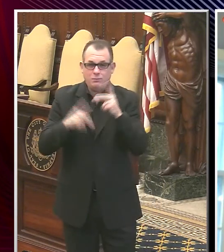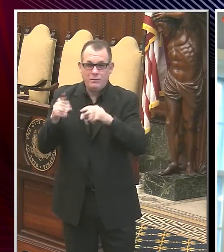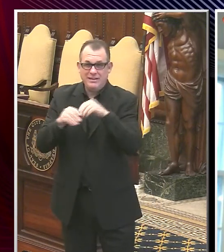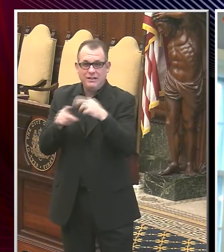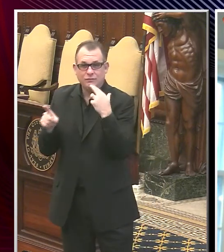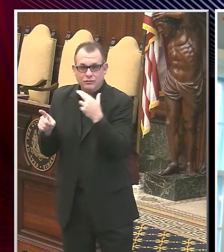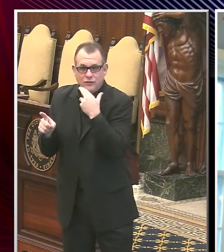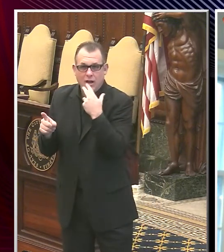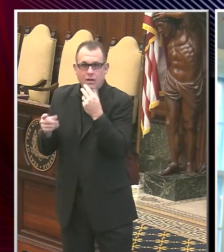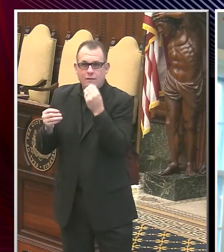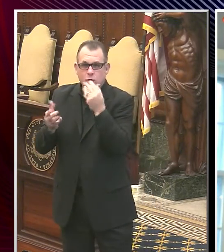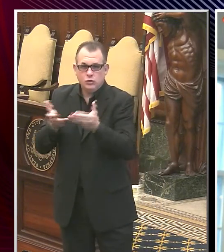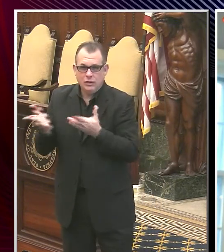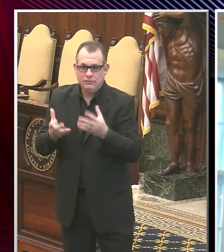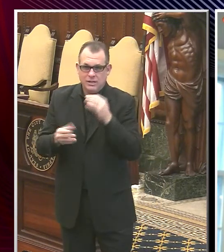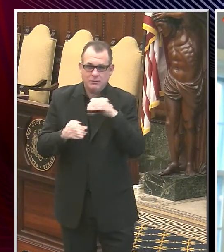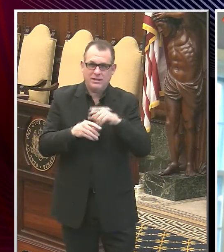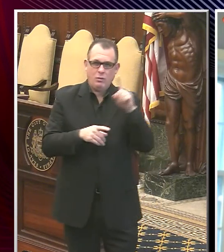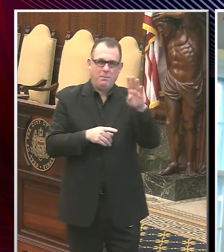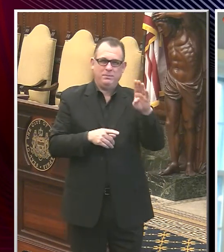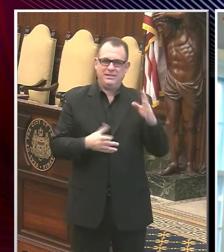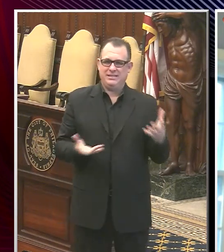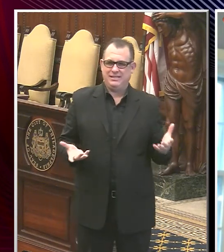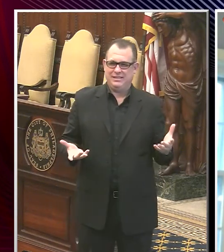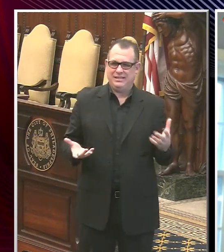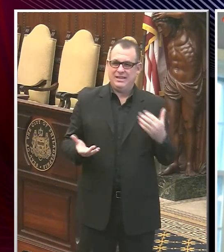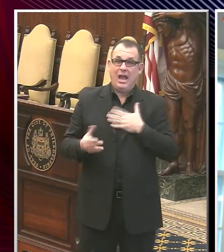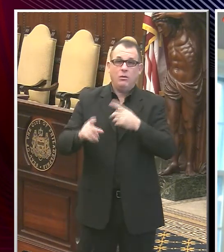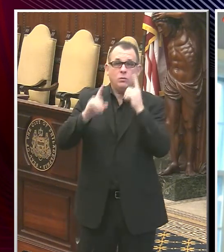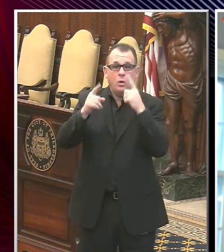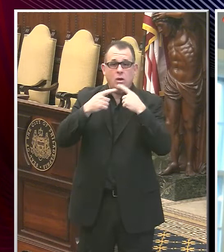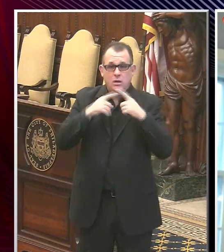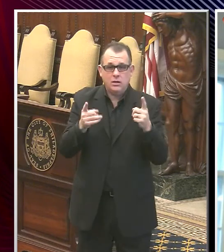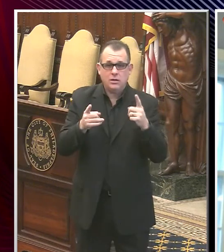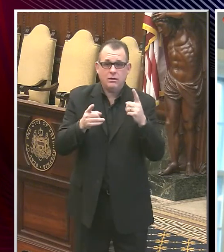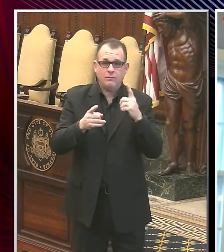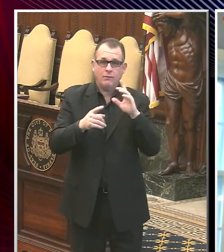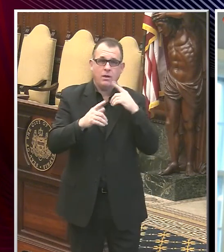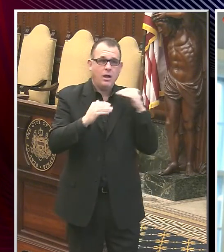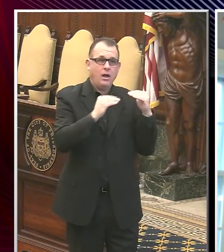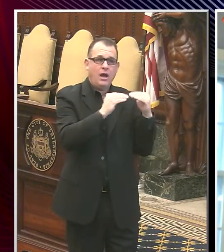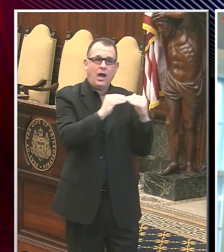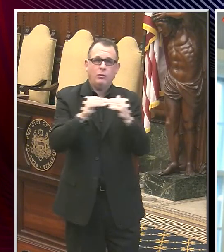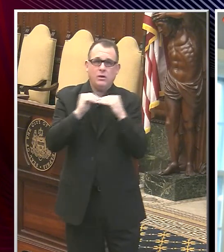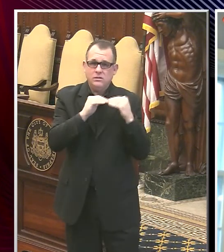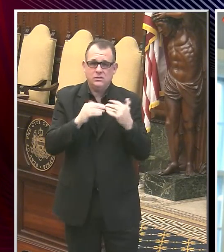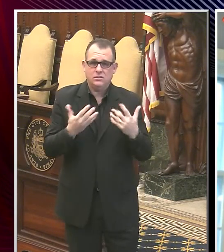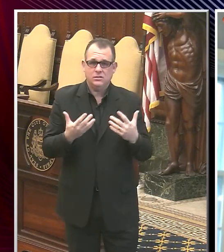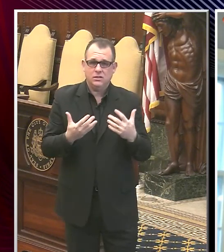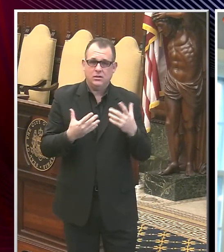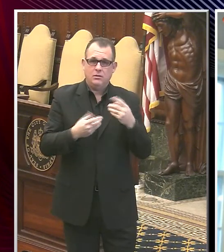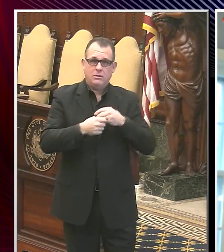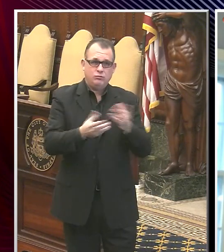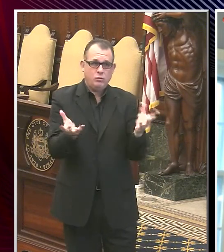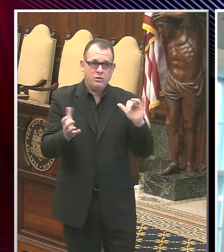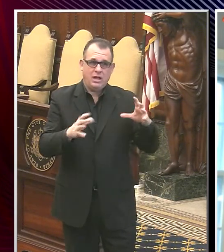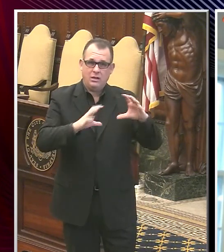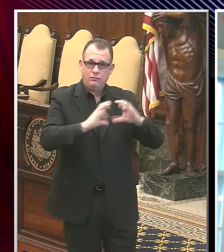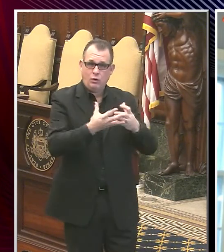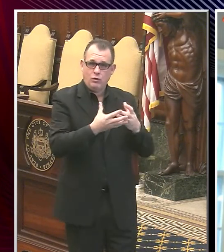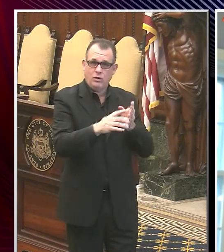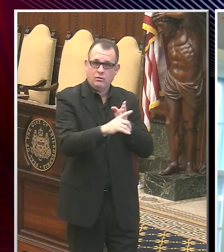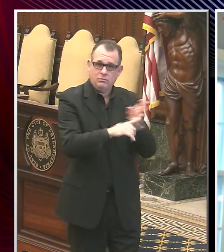people working in restaurants. So I think our goal was to really achieve some level of equity by treating